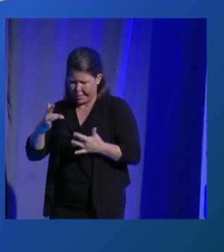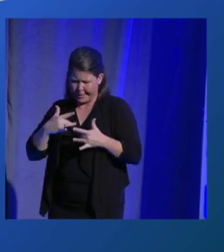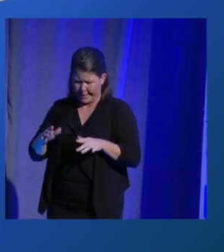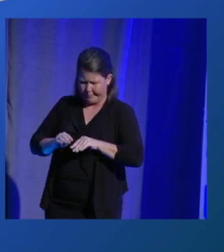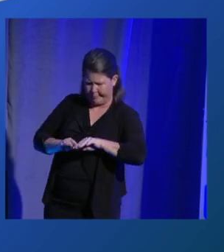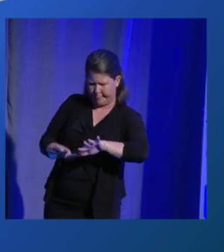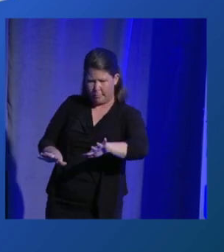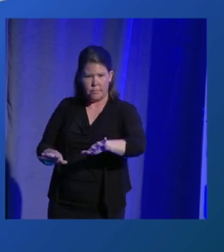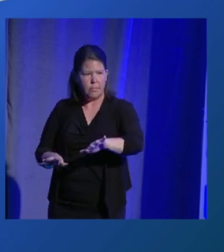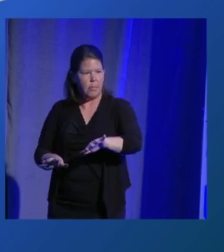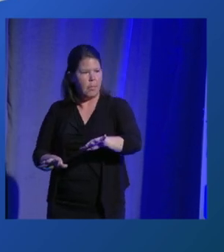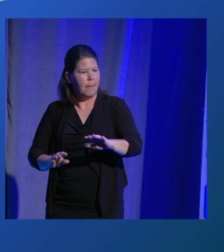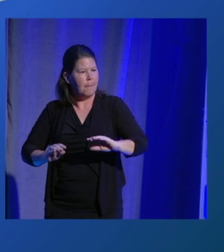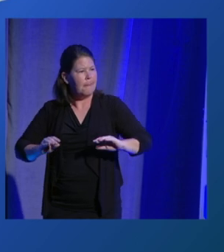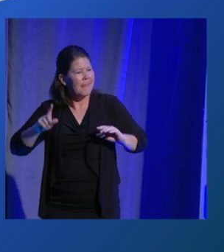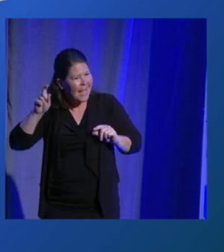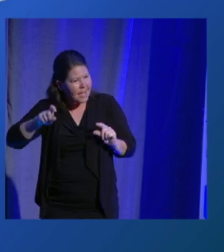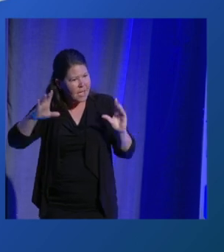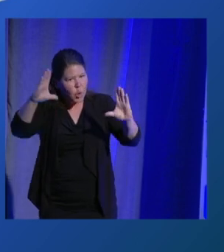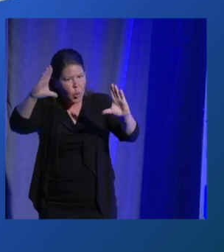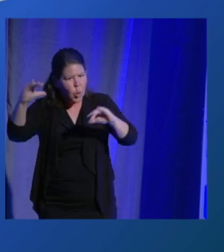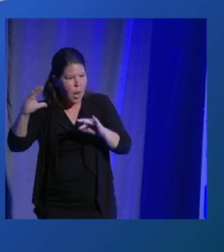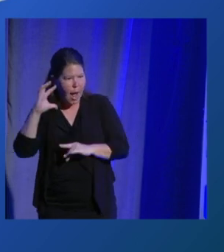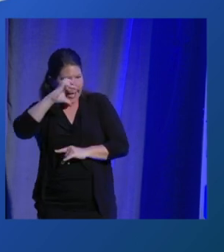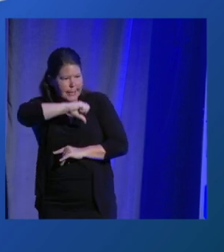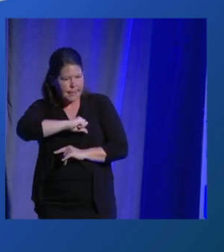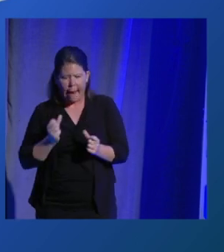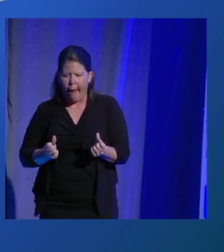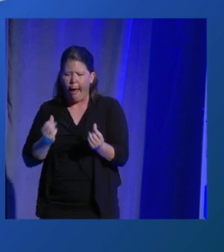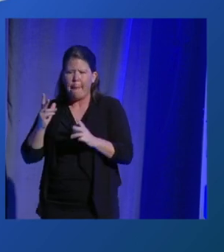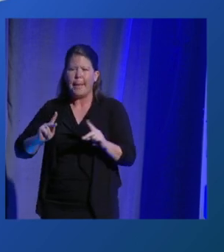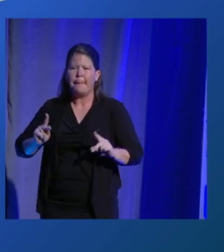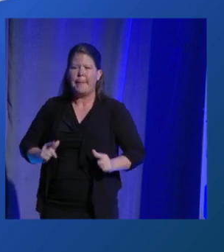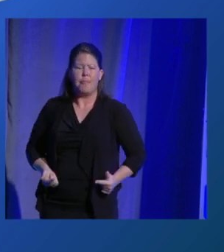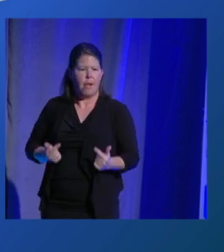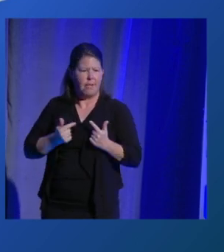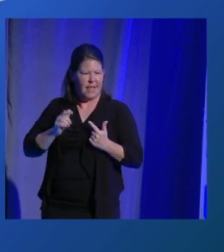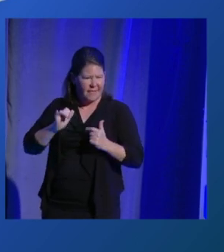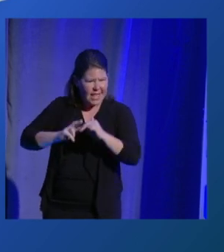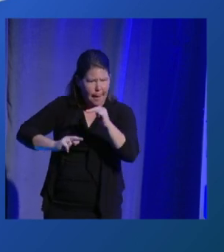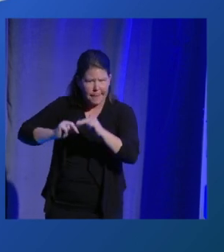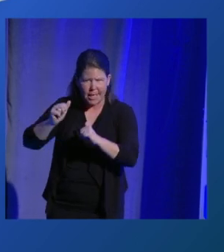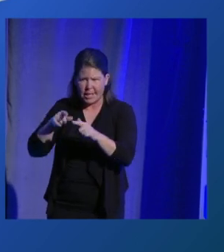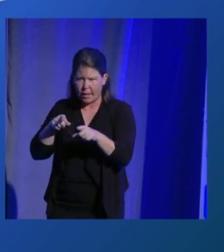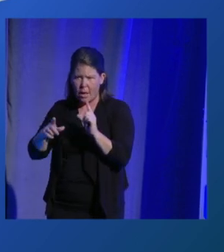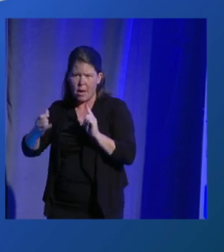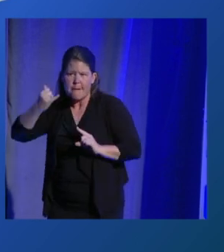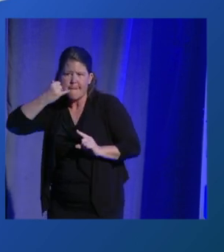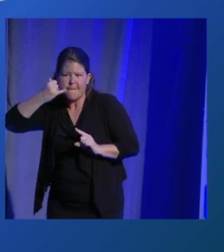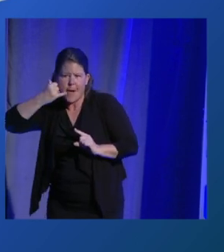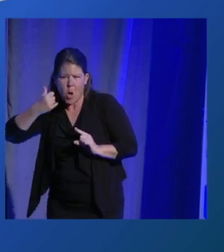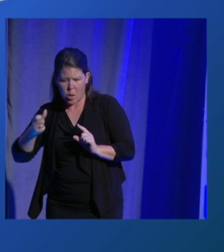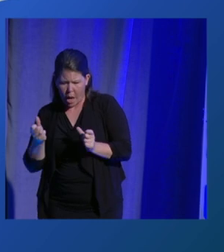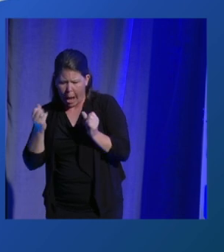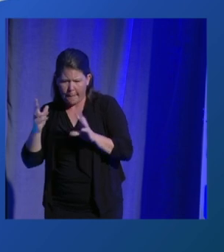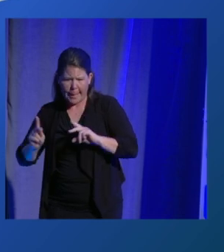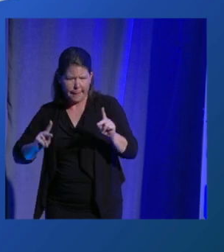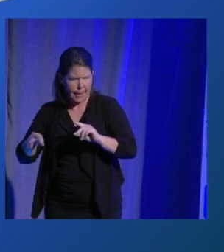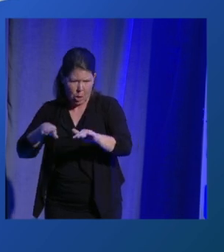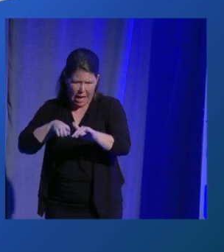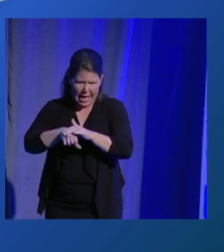estimate how many people live in that building by how big it is they correlate with cell phone records that move in and out of that